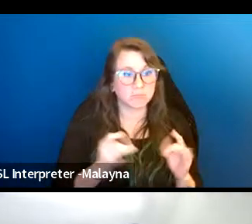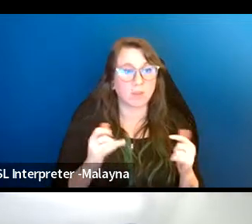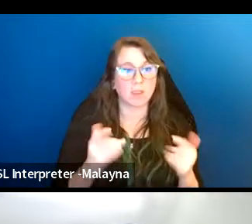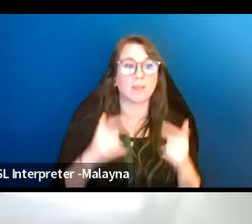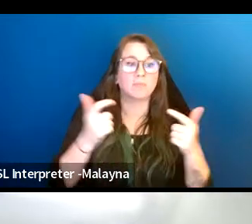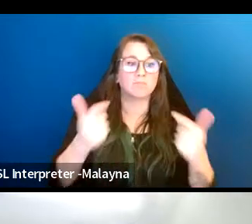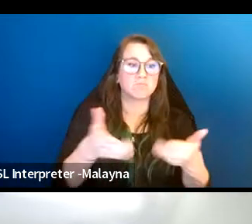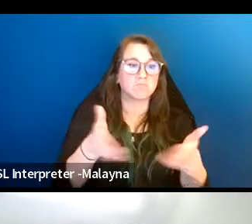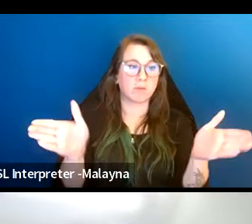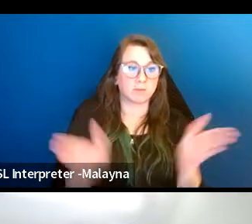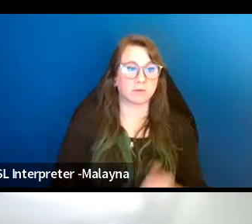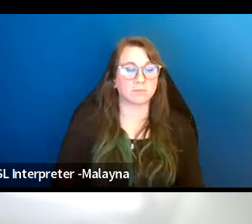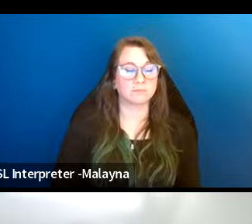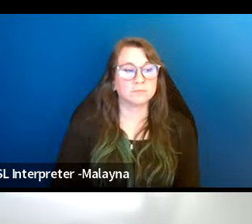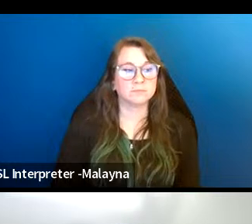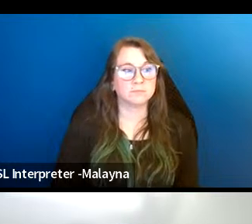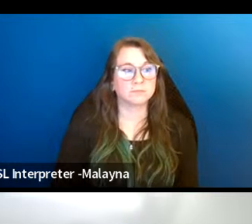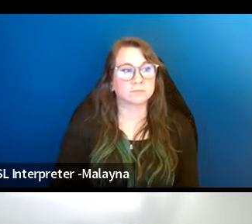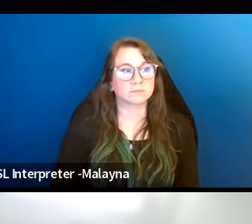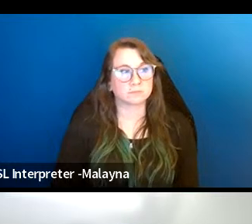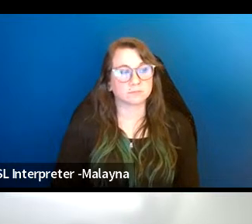public.